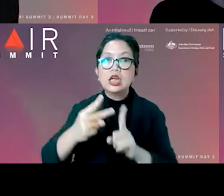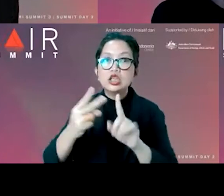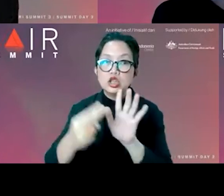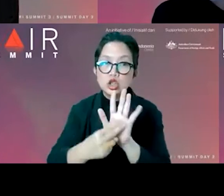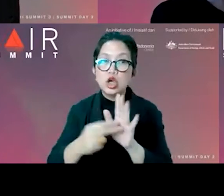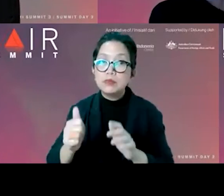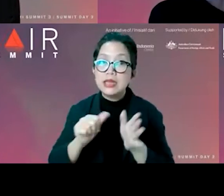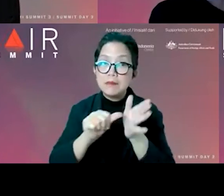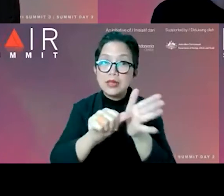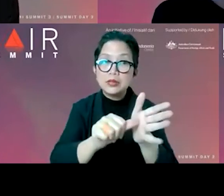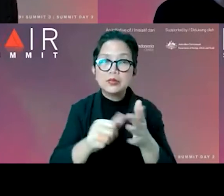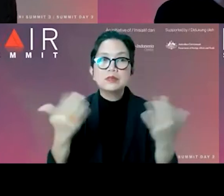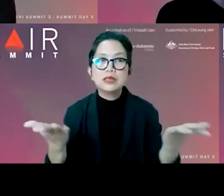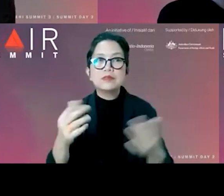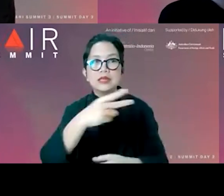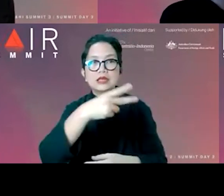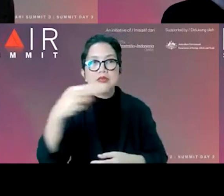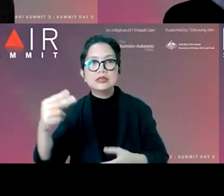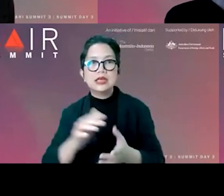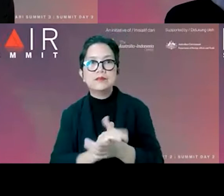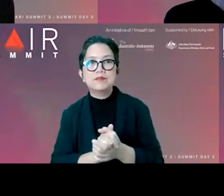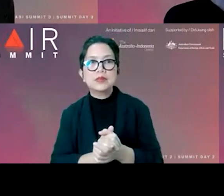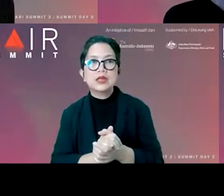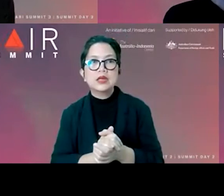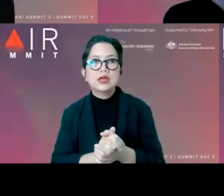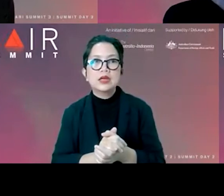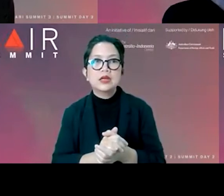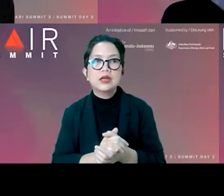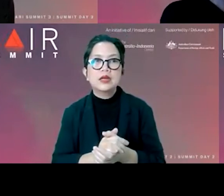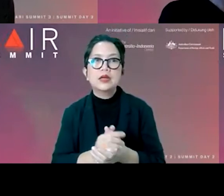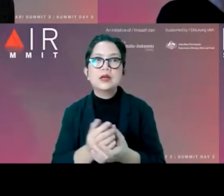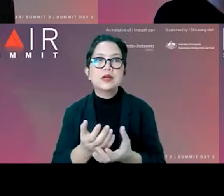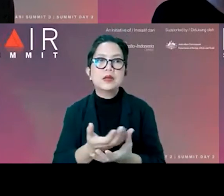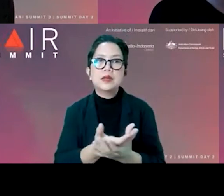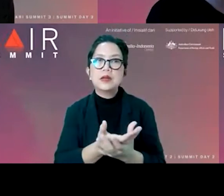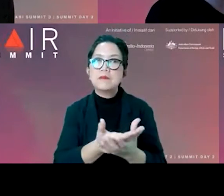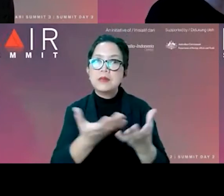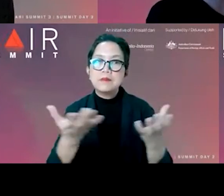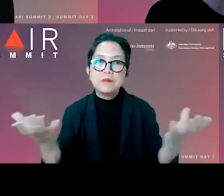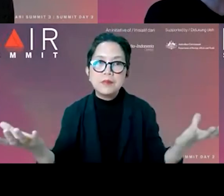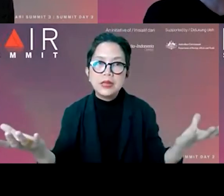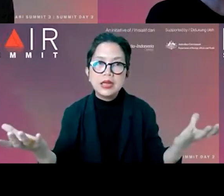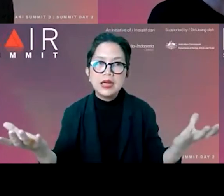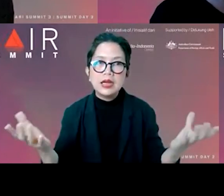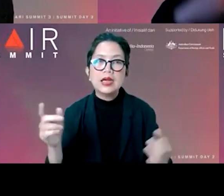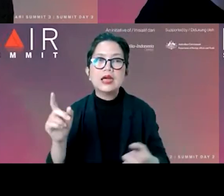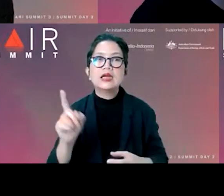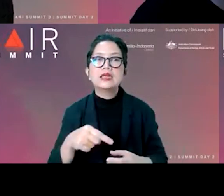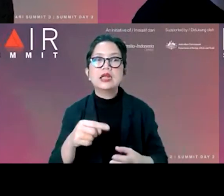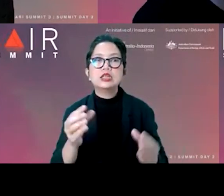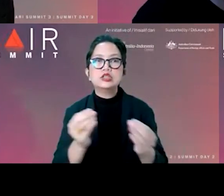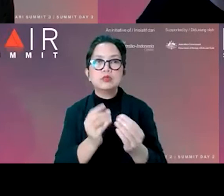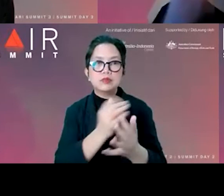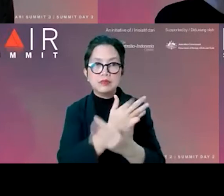populated areas. The question is, in Indonesia, as in Australia and other parts of the world, the spread of COVID centres around the highly populated